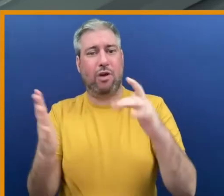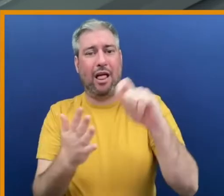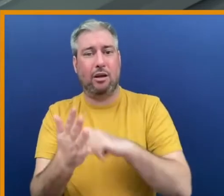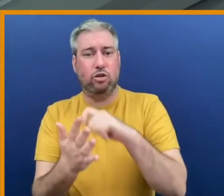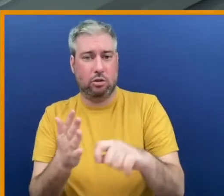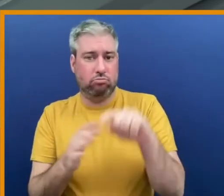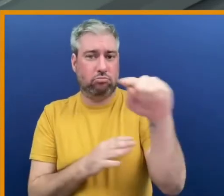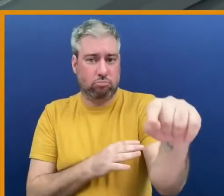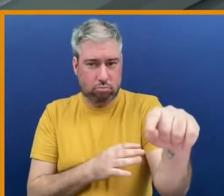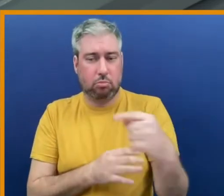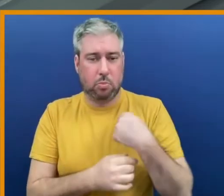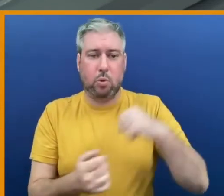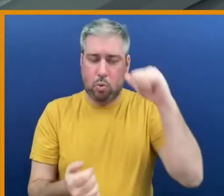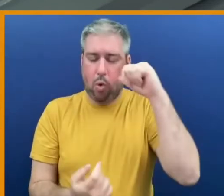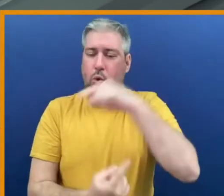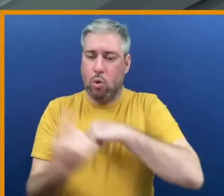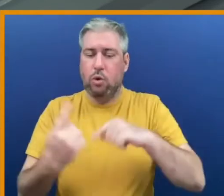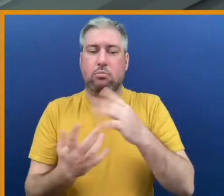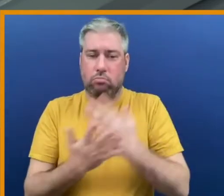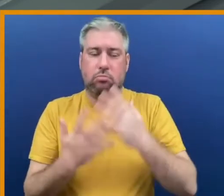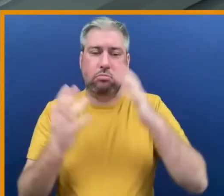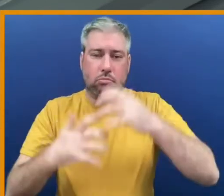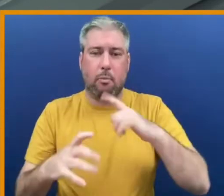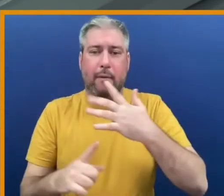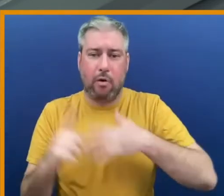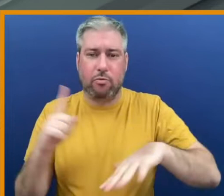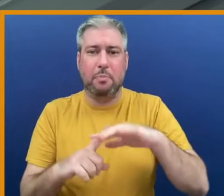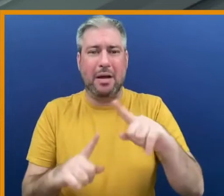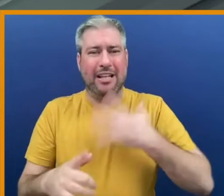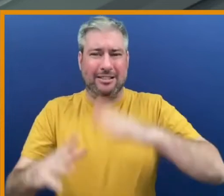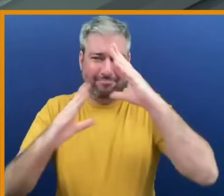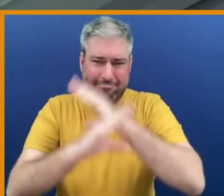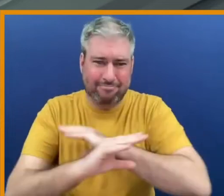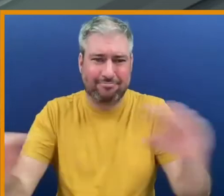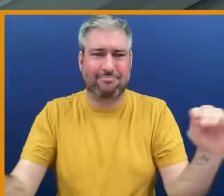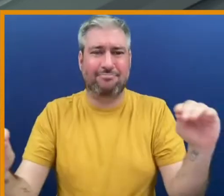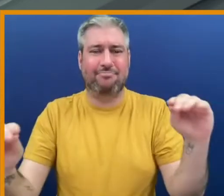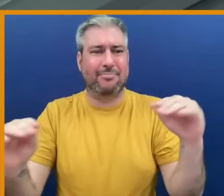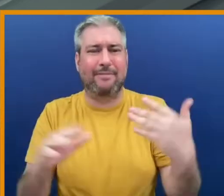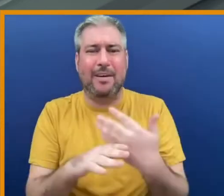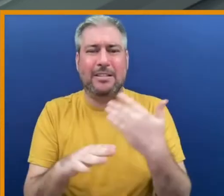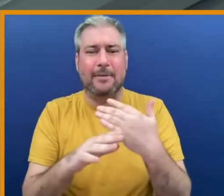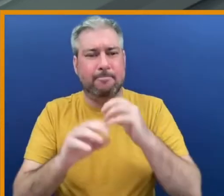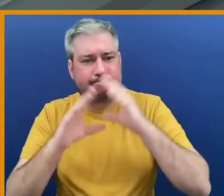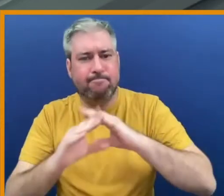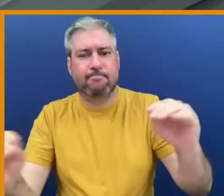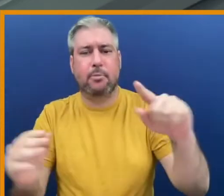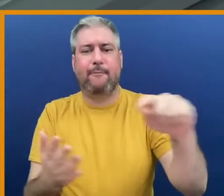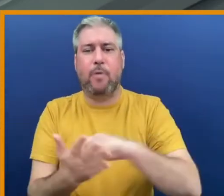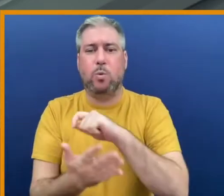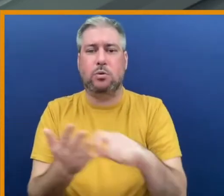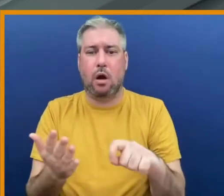message across more effectively to the voters, many of whom apparently still do not seem to know what we stand